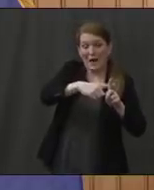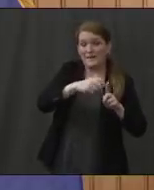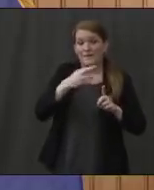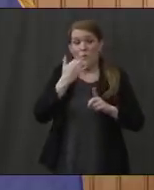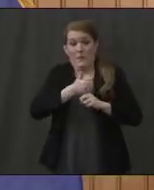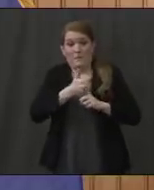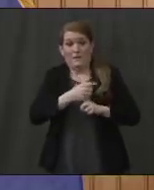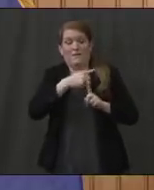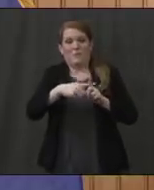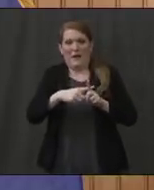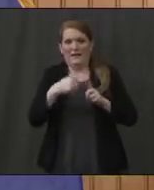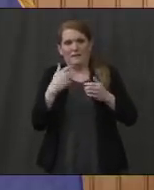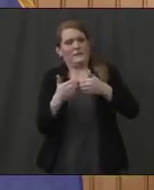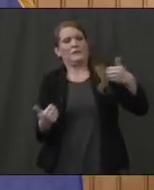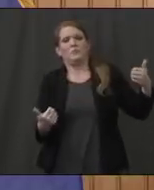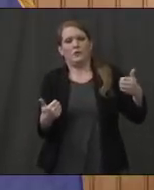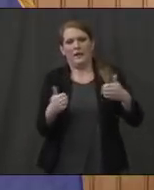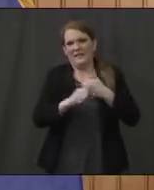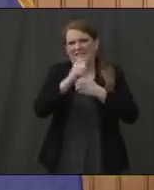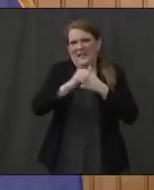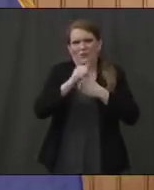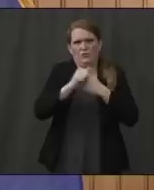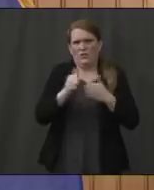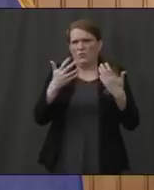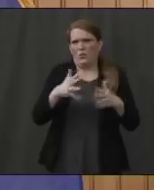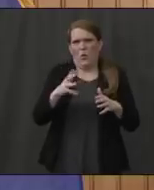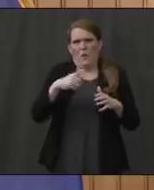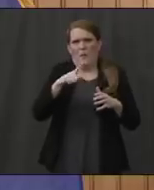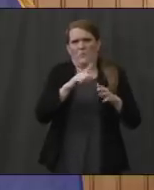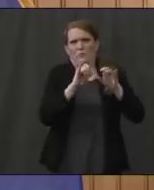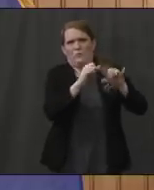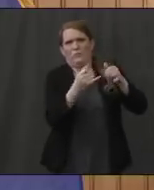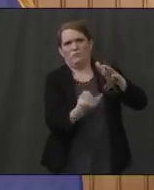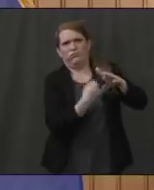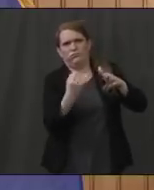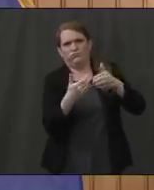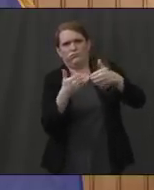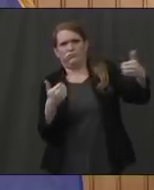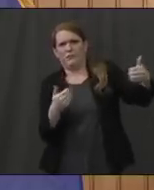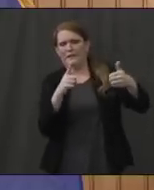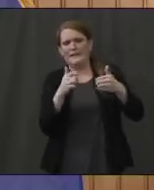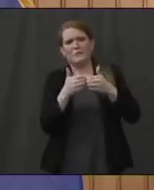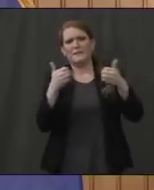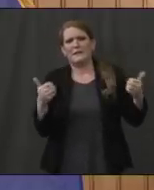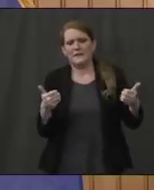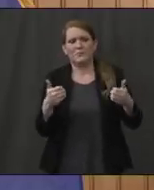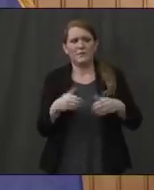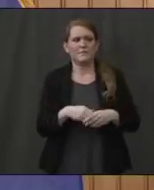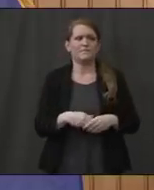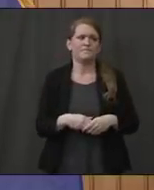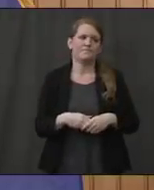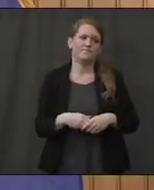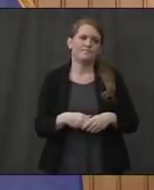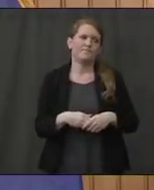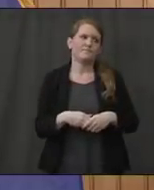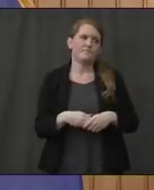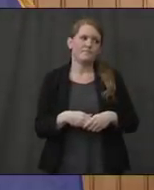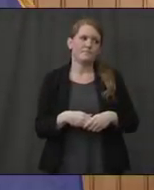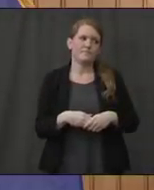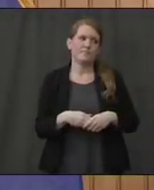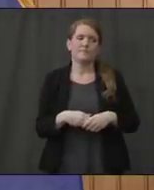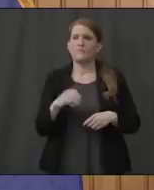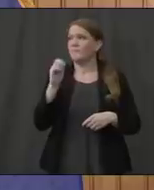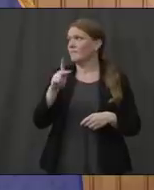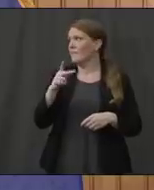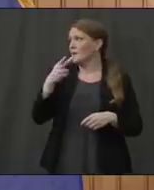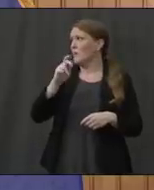those folks not to be, thoroughly quarantined and taken care of in a separate facility. Hey, look, Paul wants me to wrap